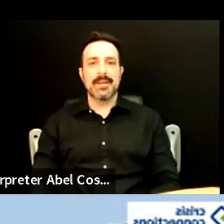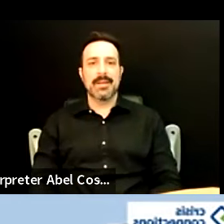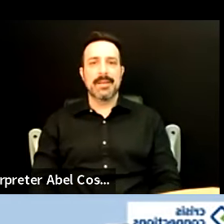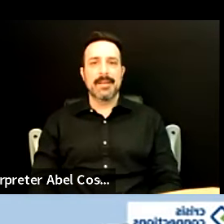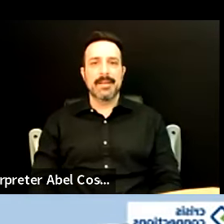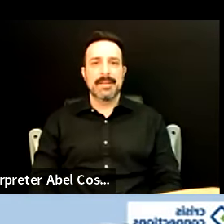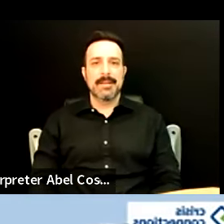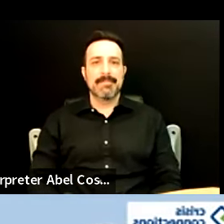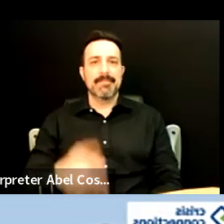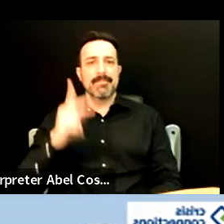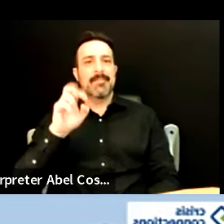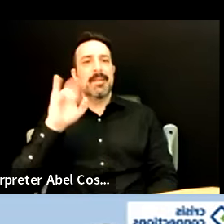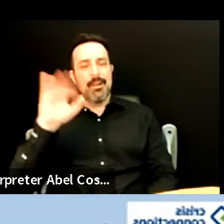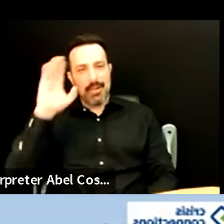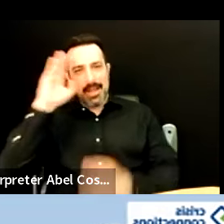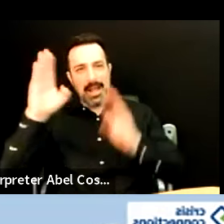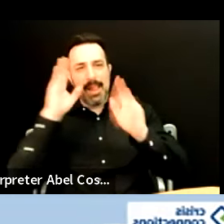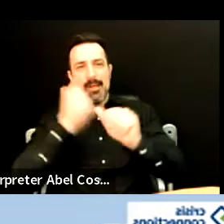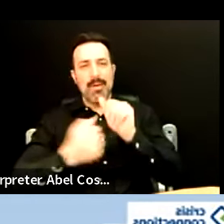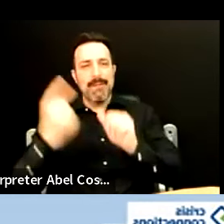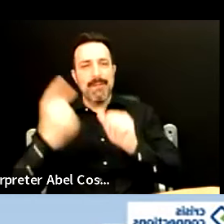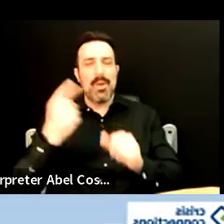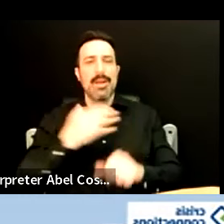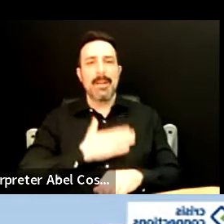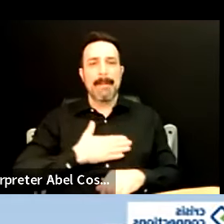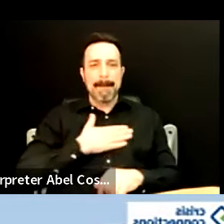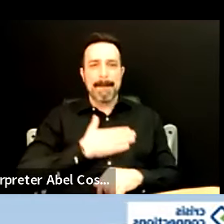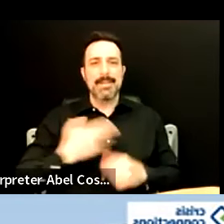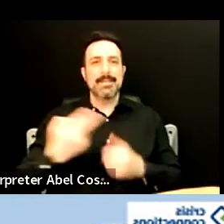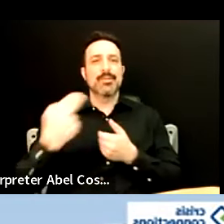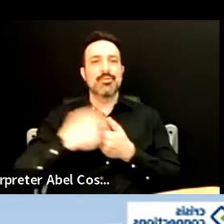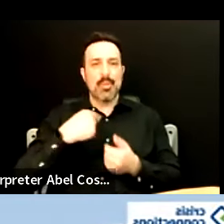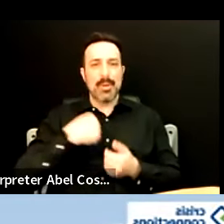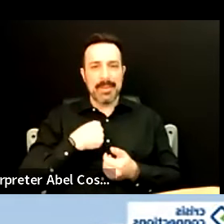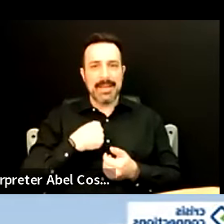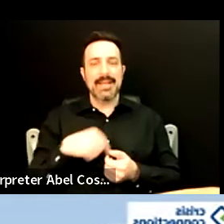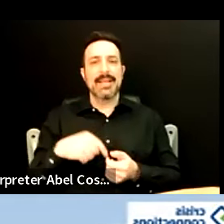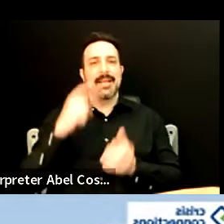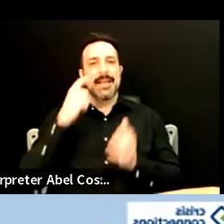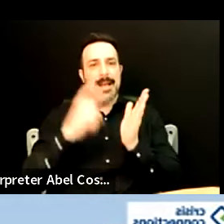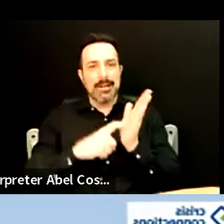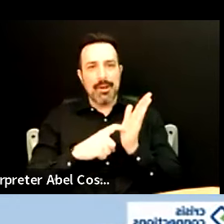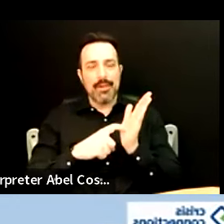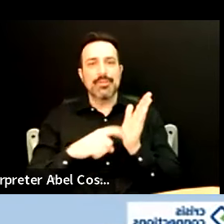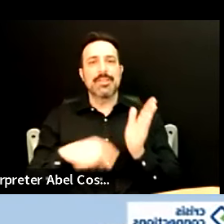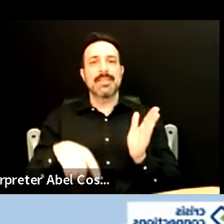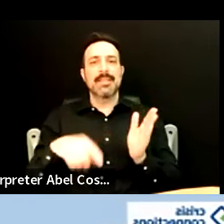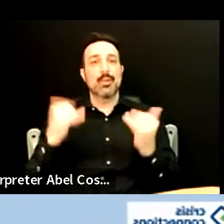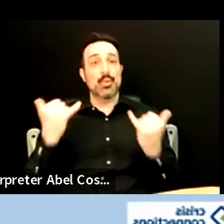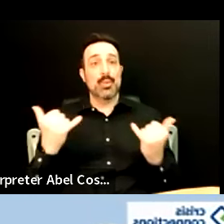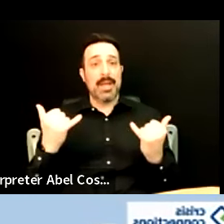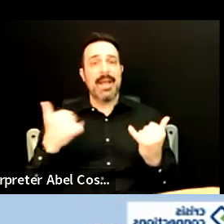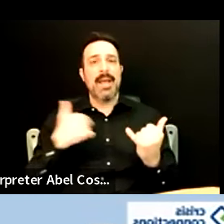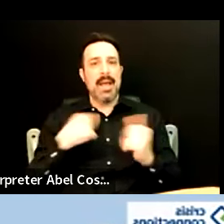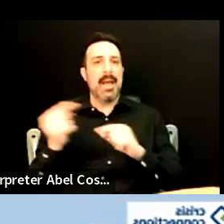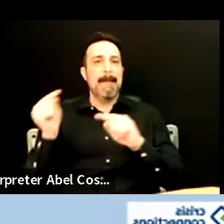Hello, everyone. And please join me in acknowledging that today I'm